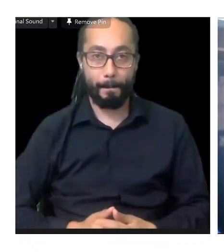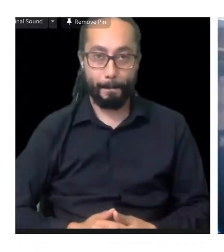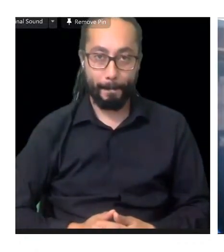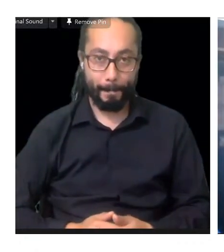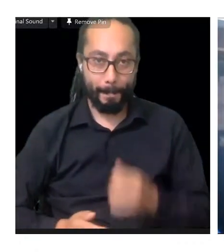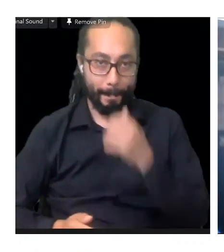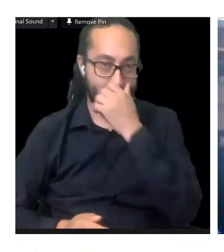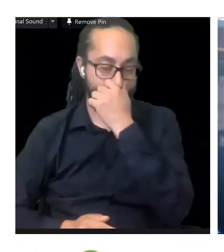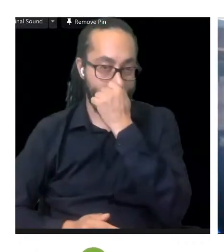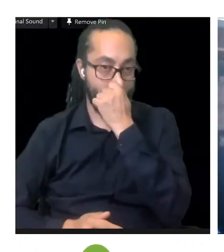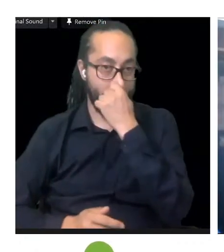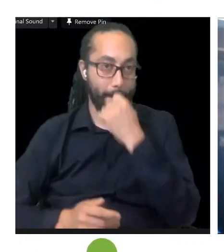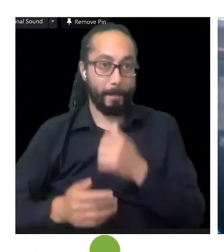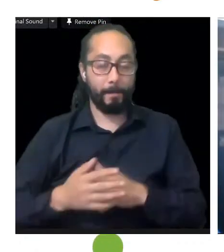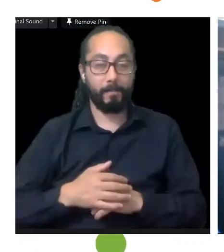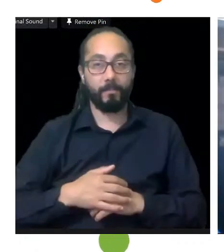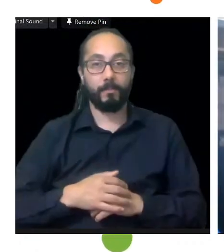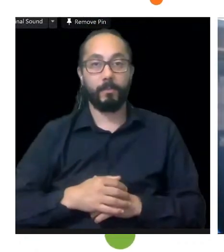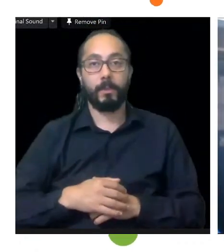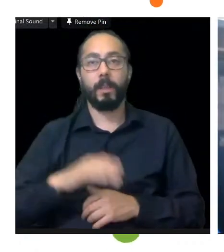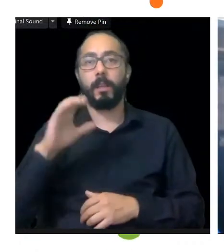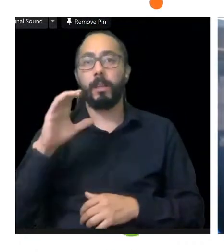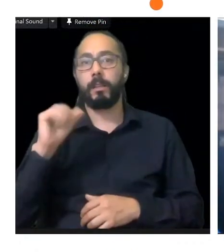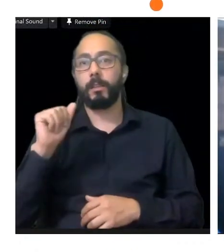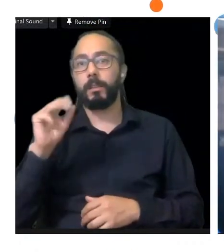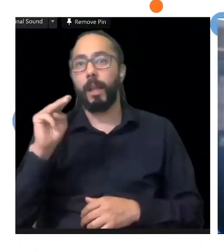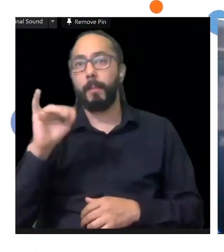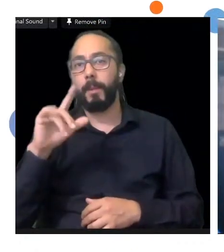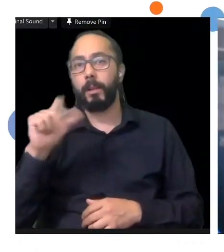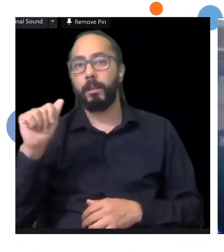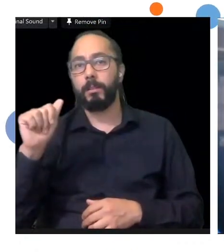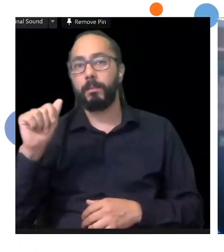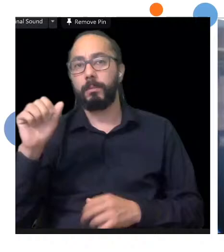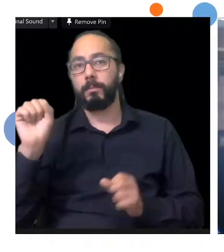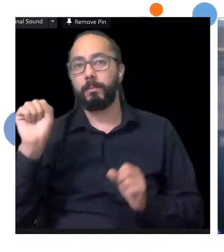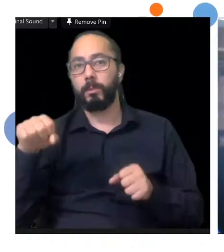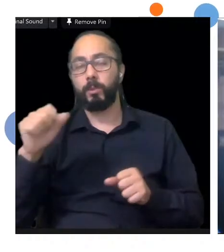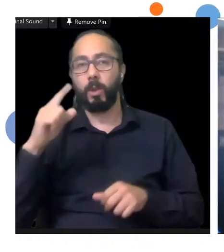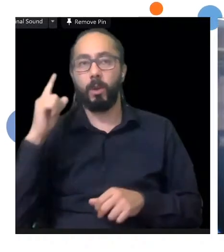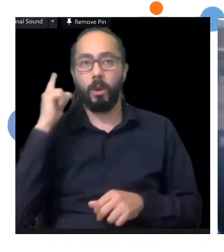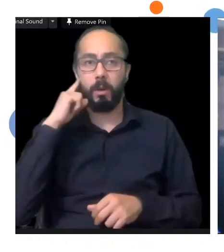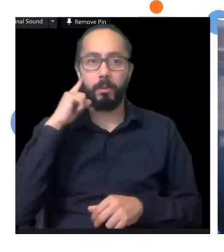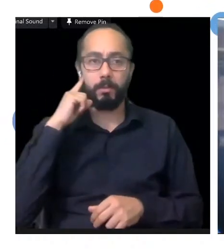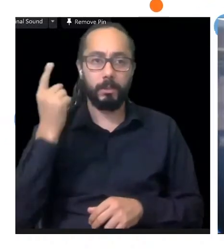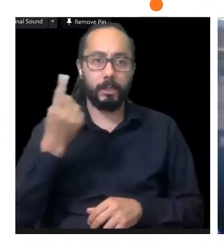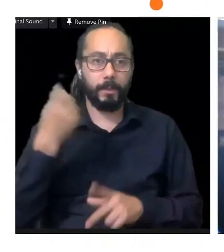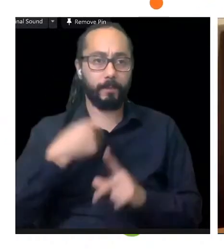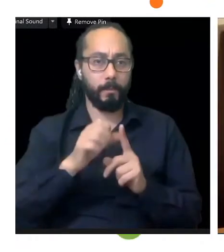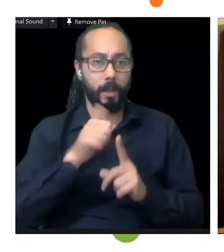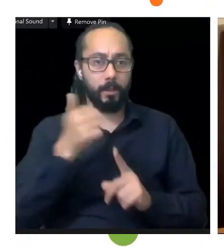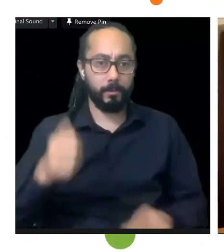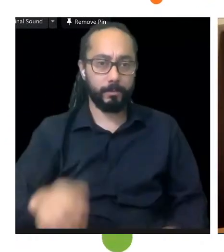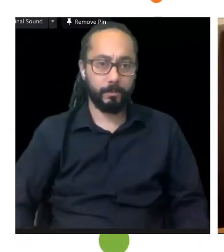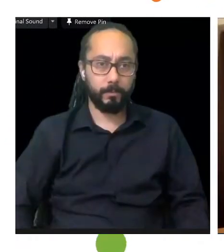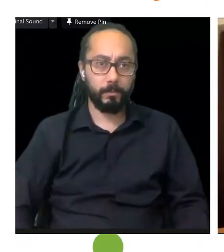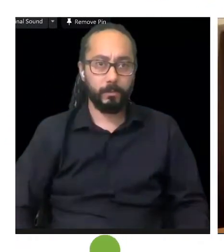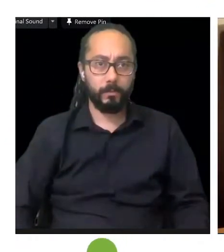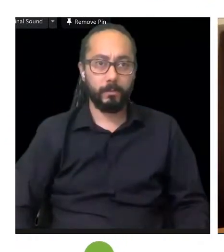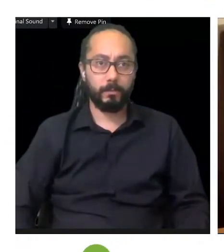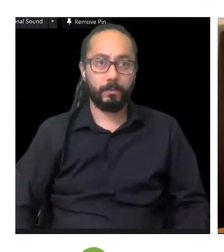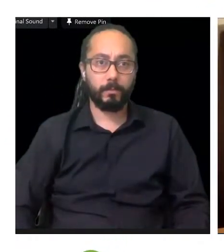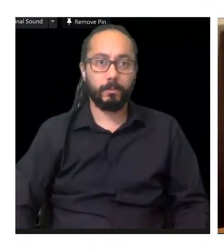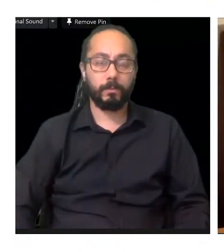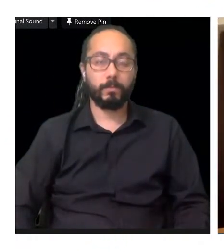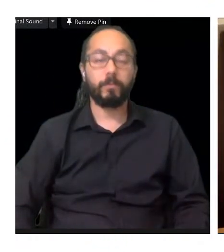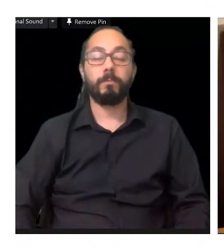That's something that I've heard. Camilla, you might have heard something from others. Well, it's interesting. My sense